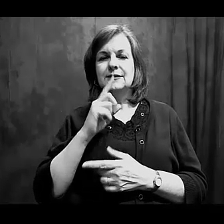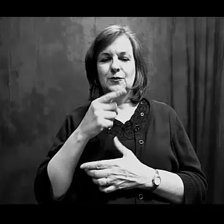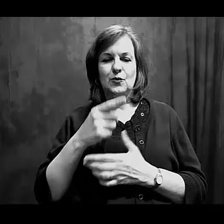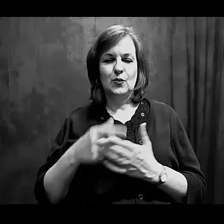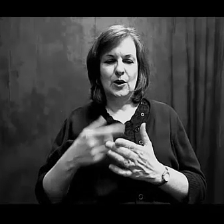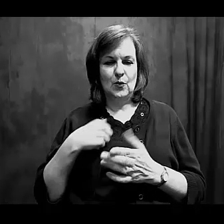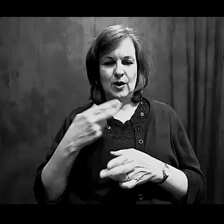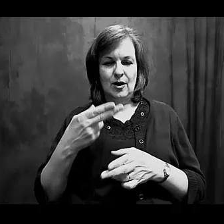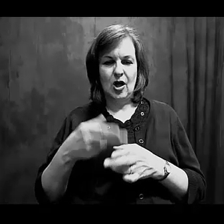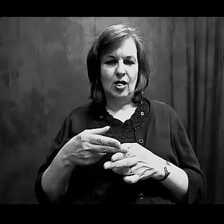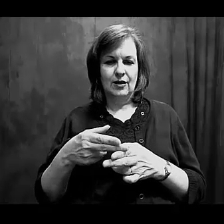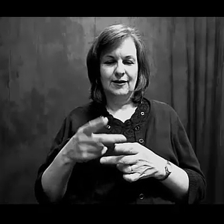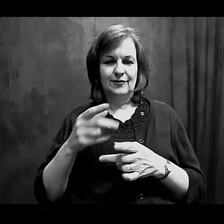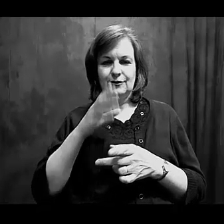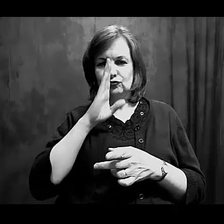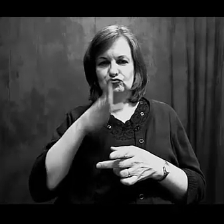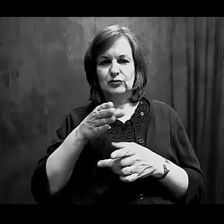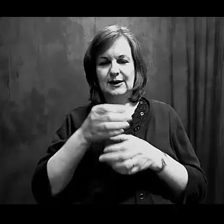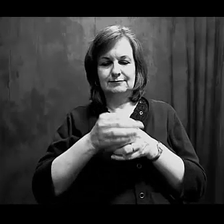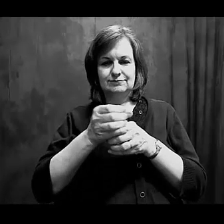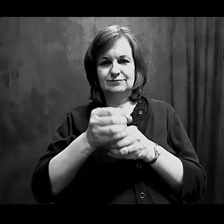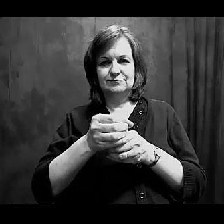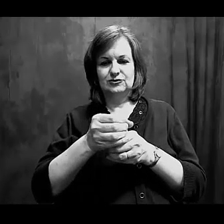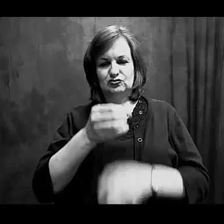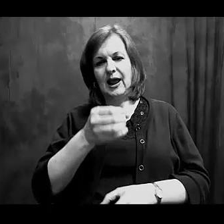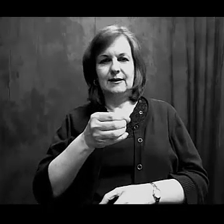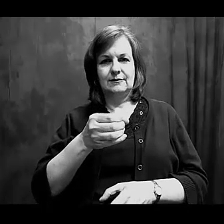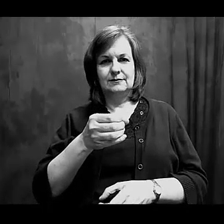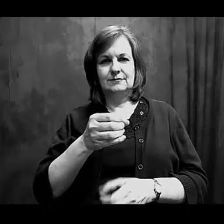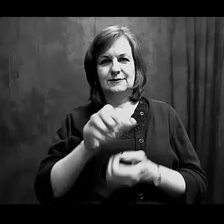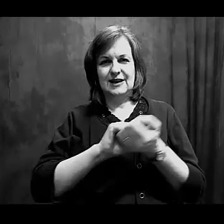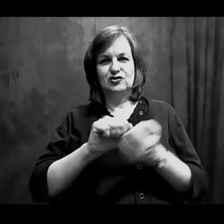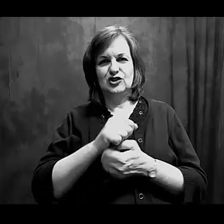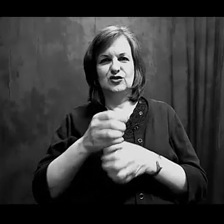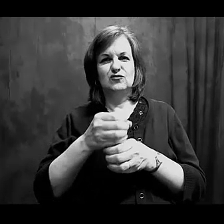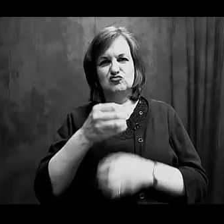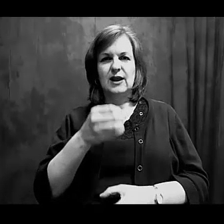far as a straight digestive tract.